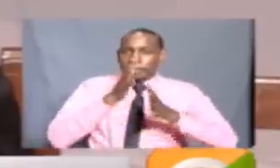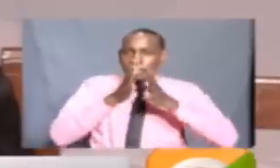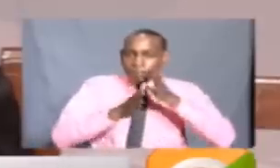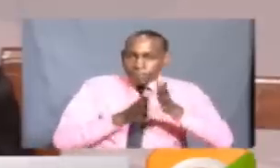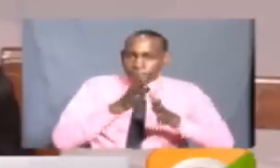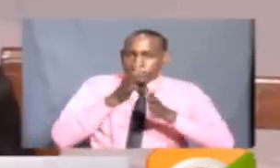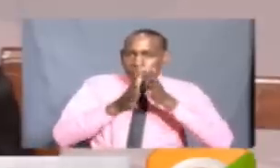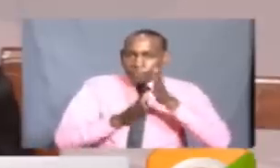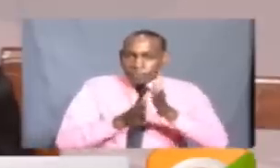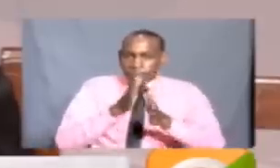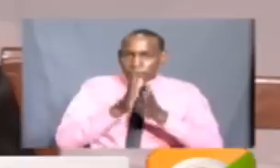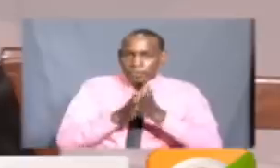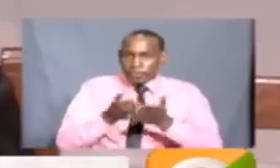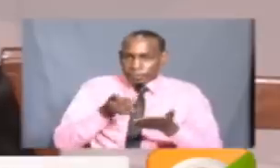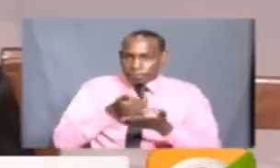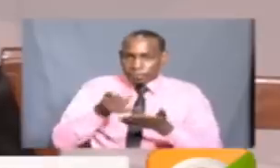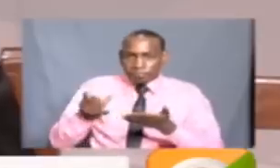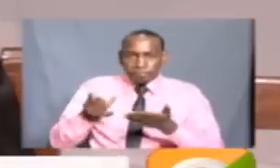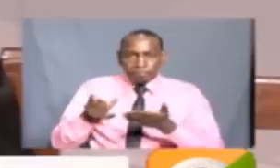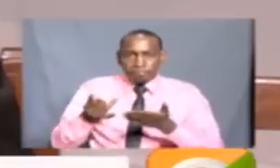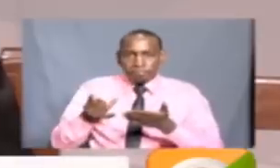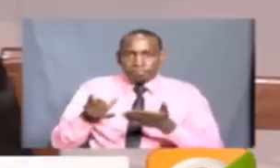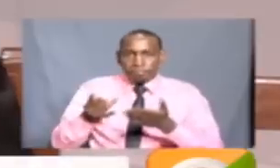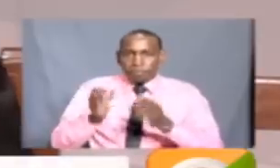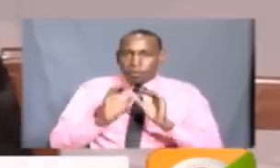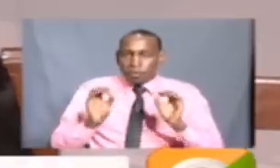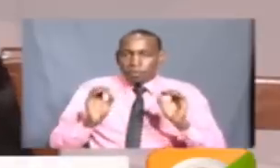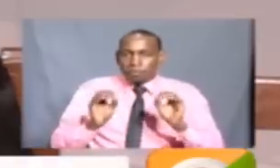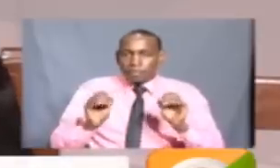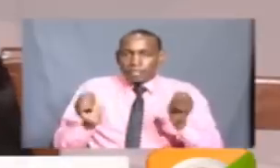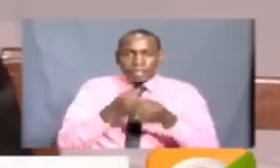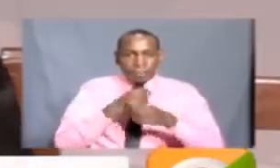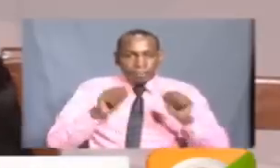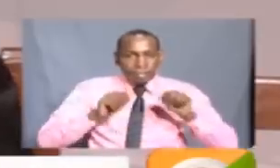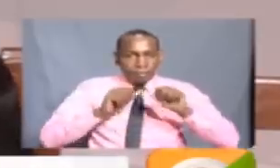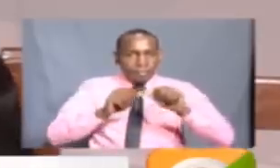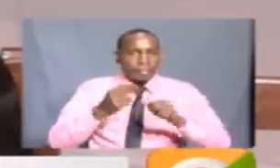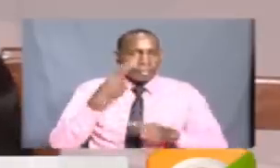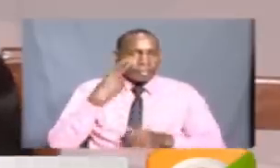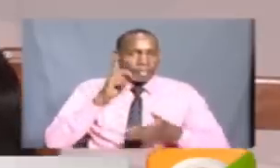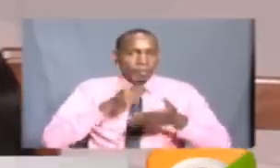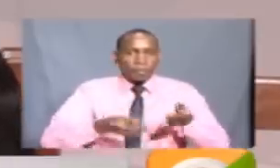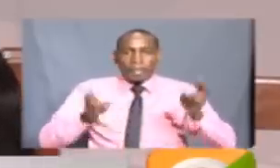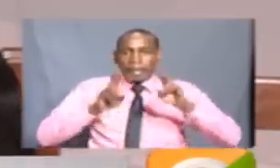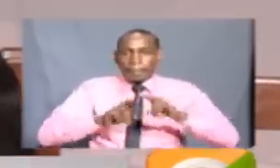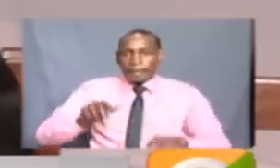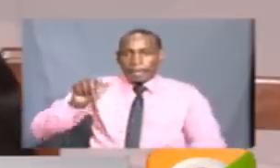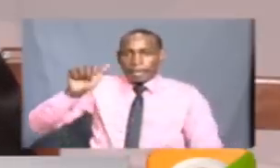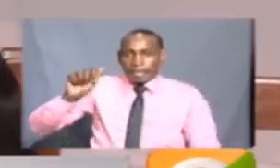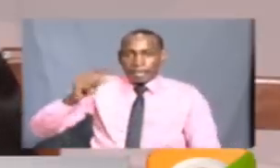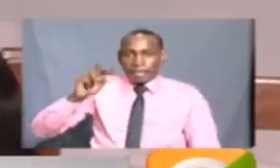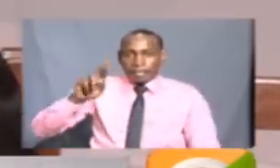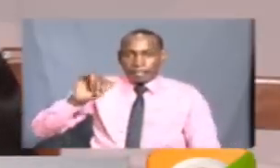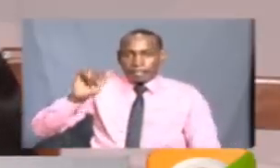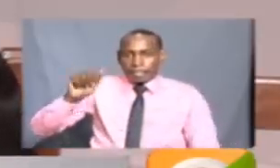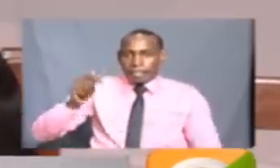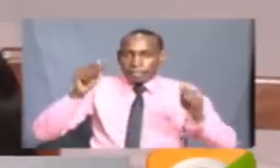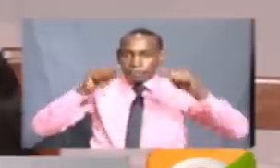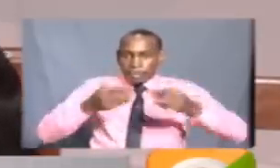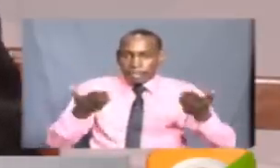impunity are not sustainable. If you are seeing what is happening in Algeria today, where